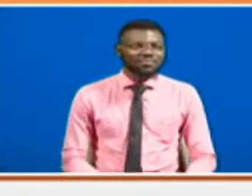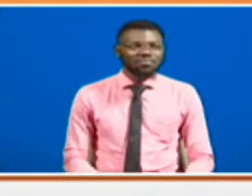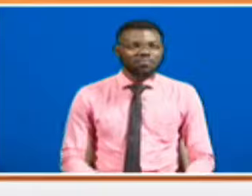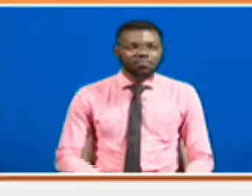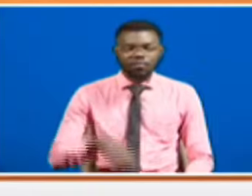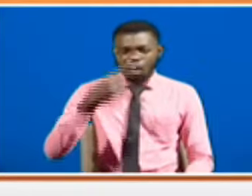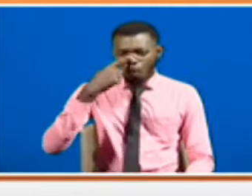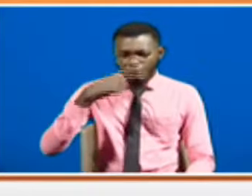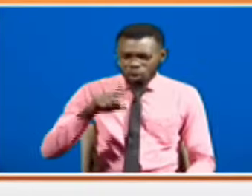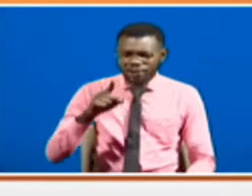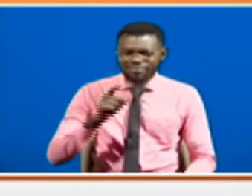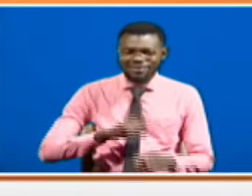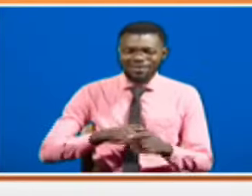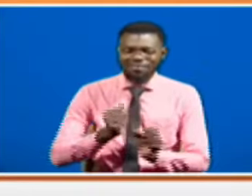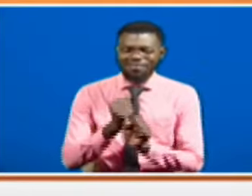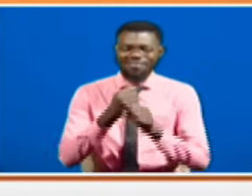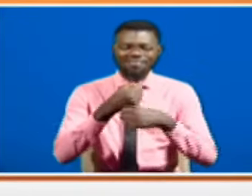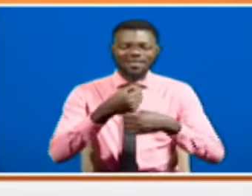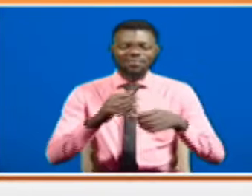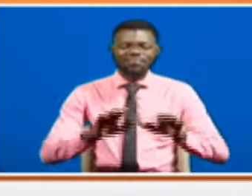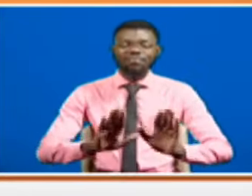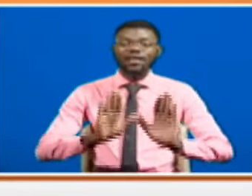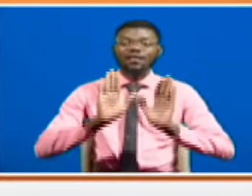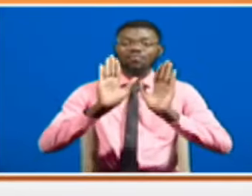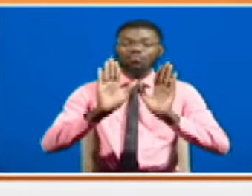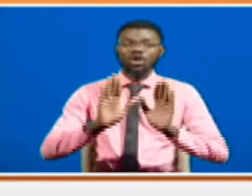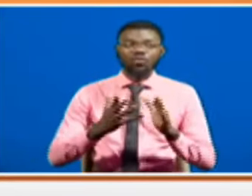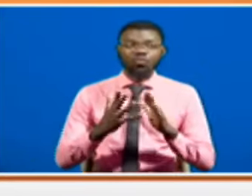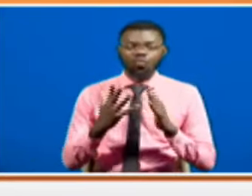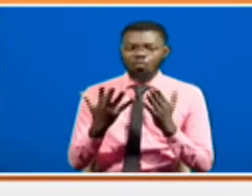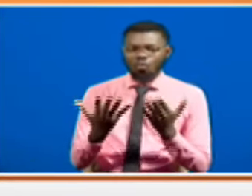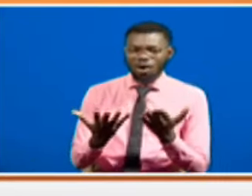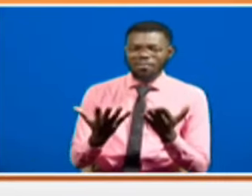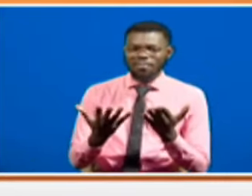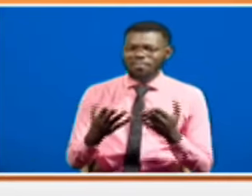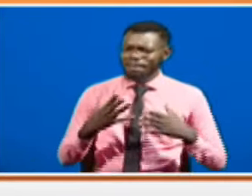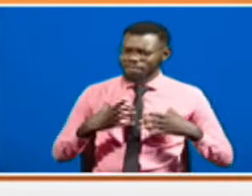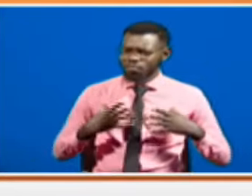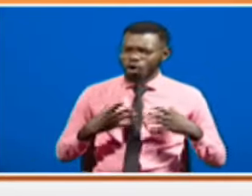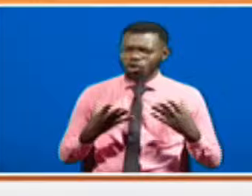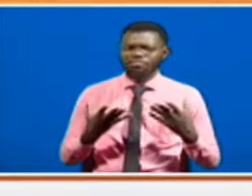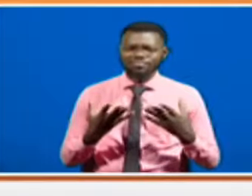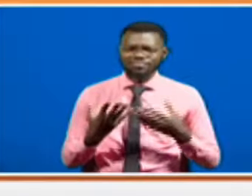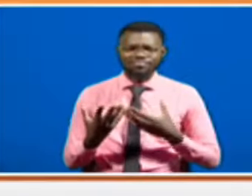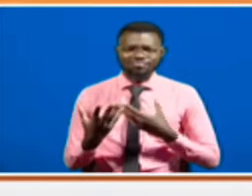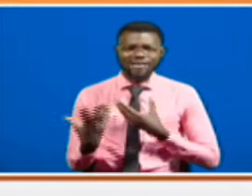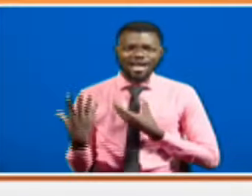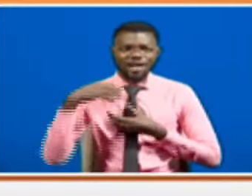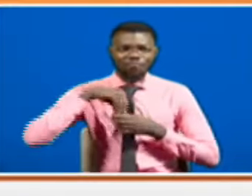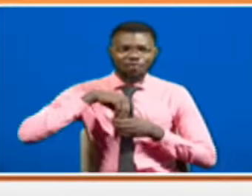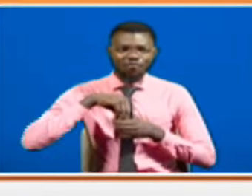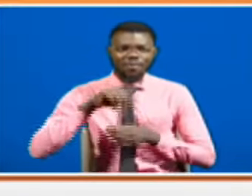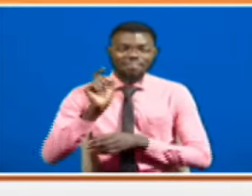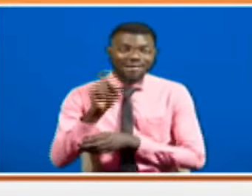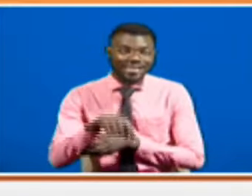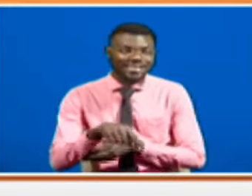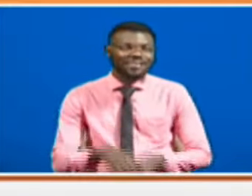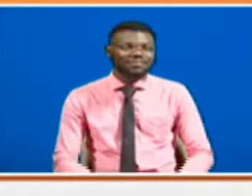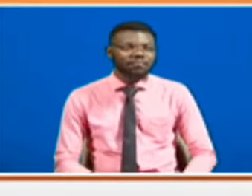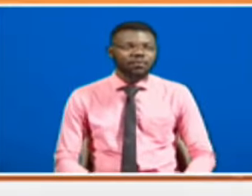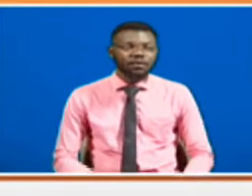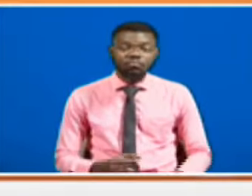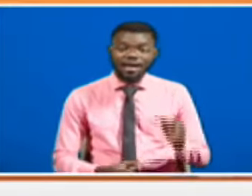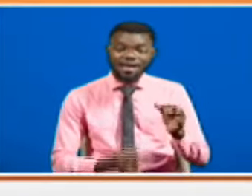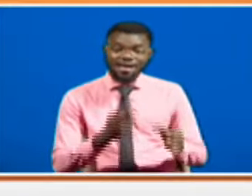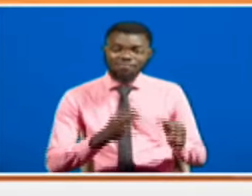the first and the most important, even if it's very good, just involve the people. That's the most important aspect. Involve the people. If you